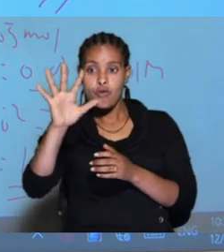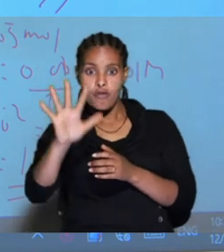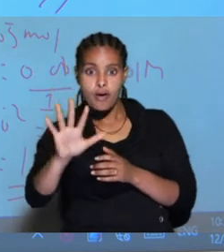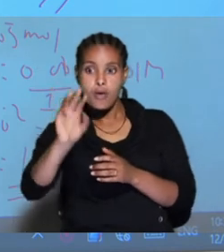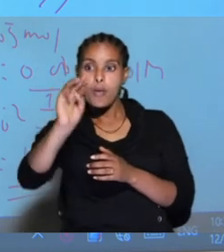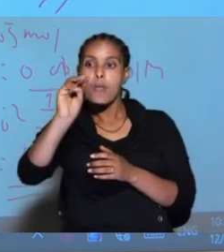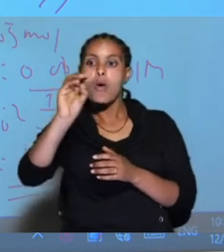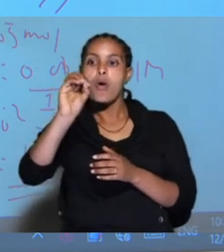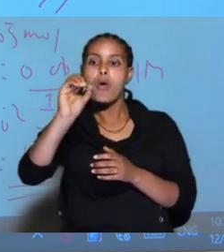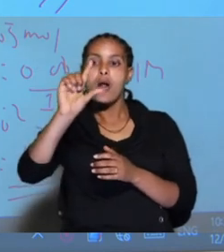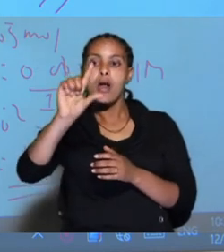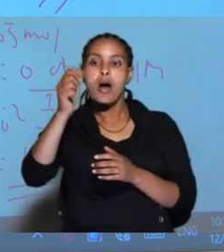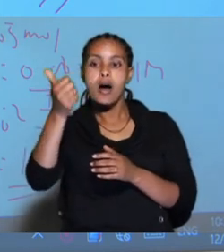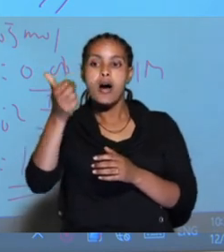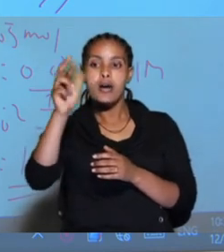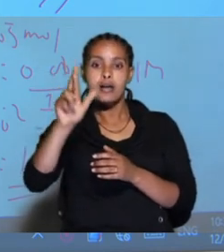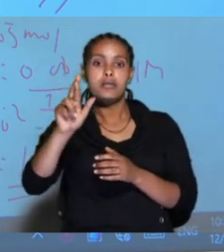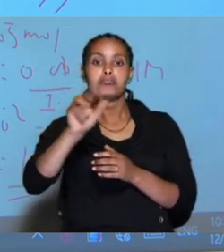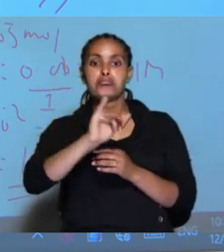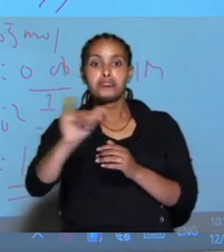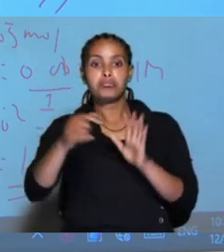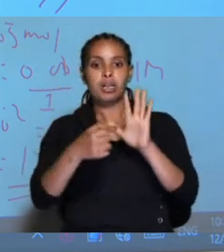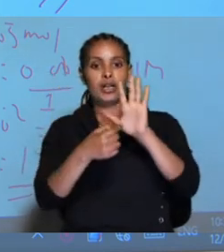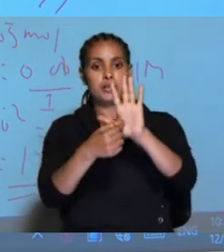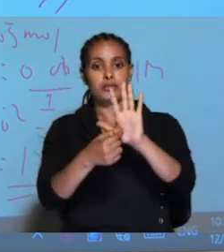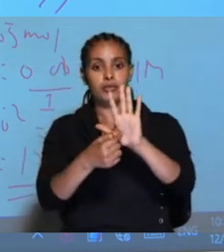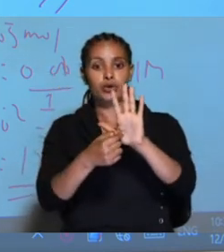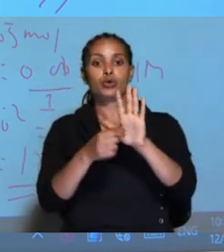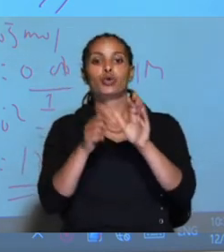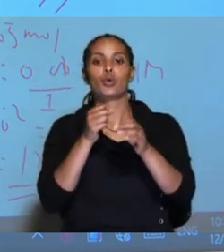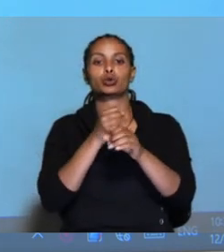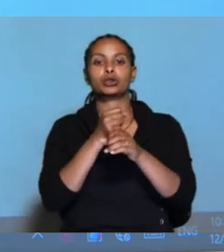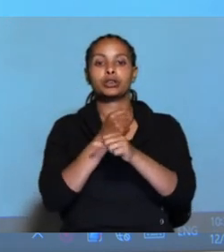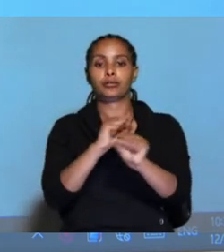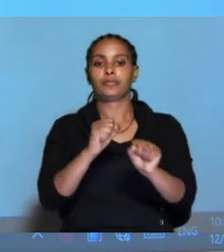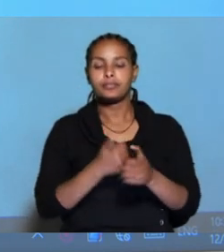0.005 molar barium hydroxide solution.